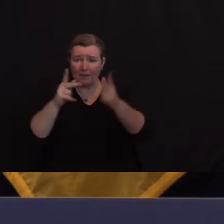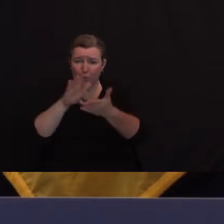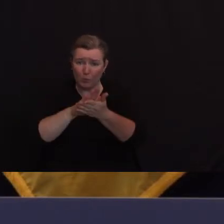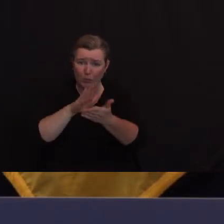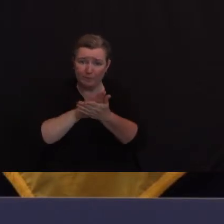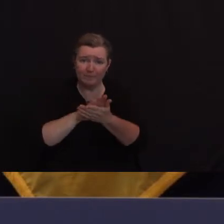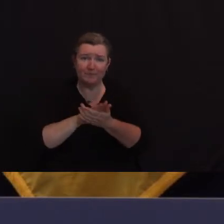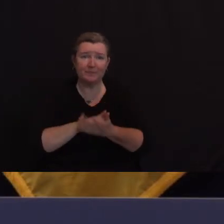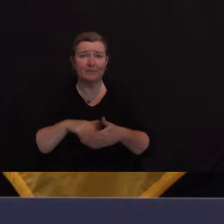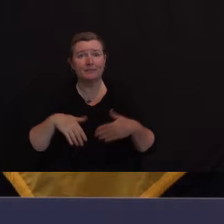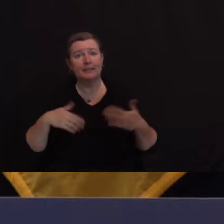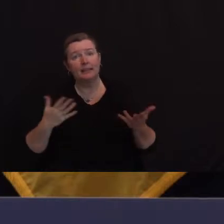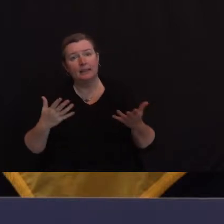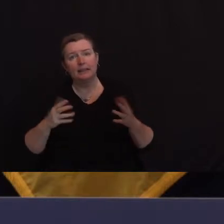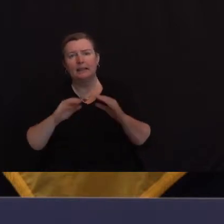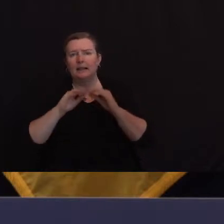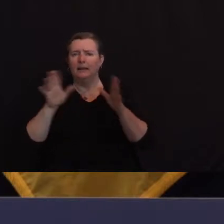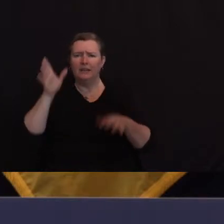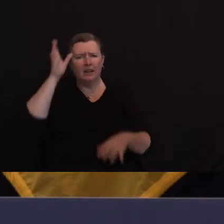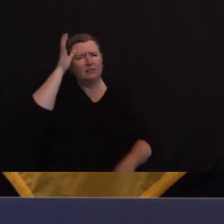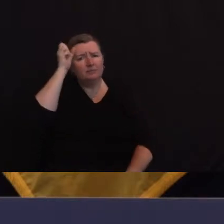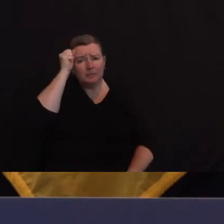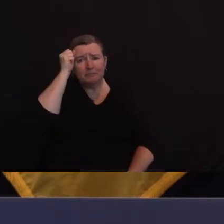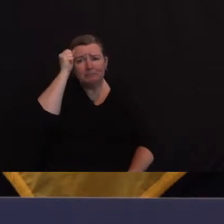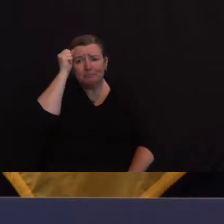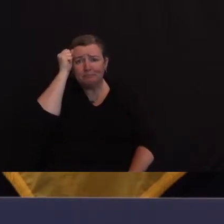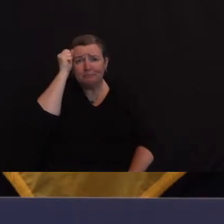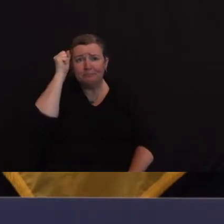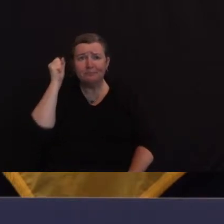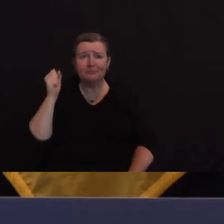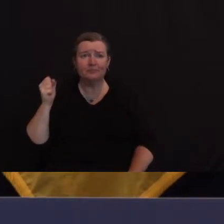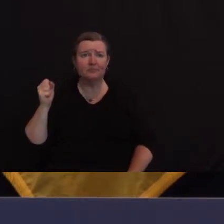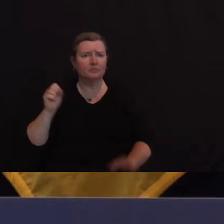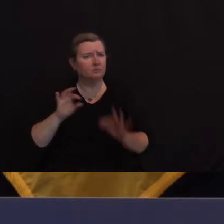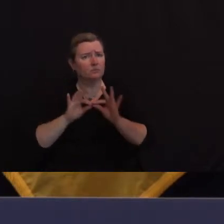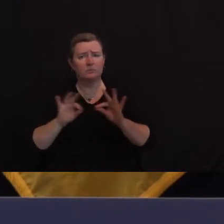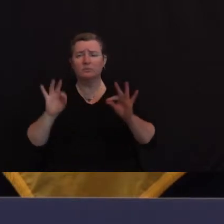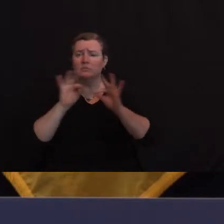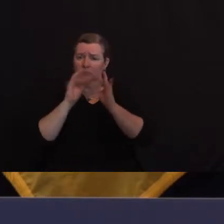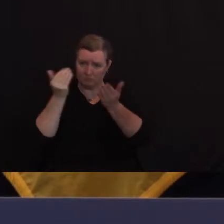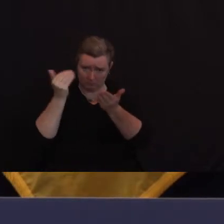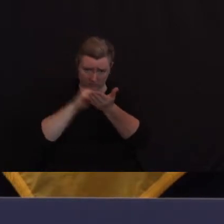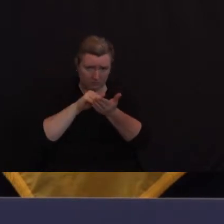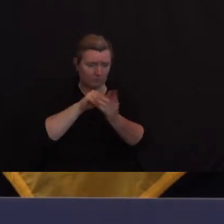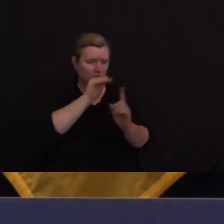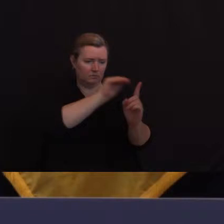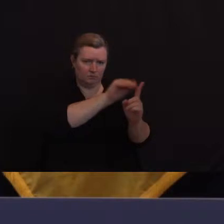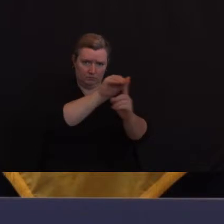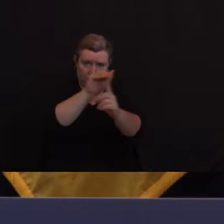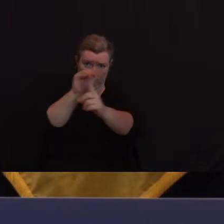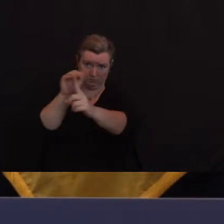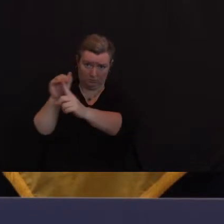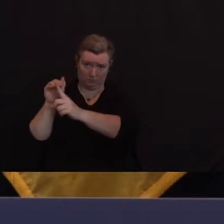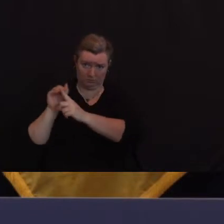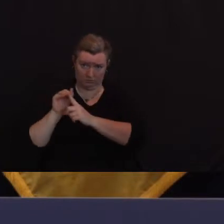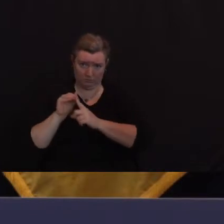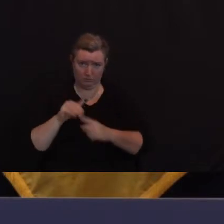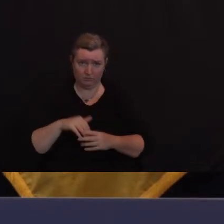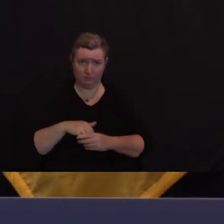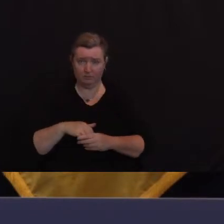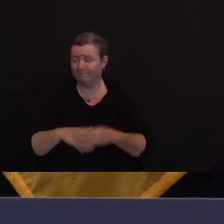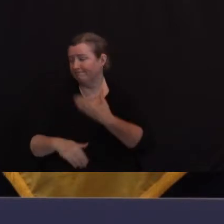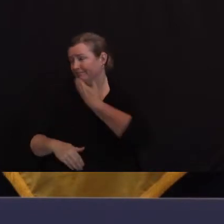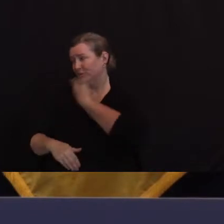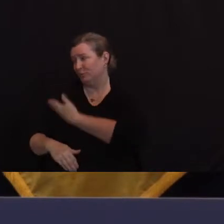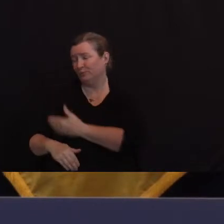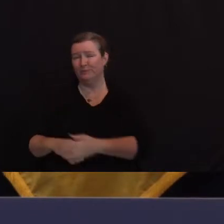common sense, but important to sort of reiterate as we are about to turn the page on a new, God willing, great school year. Thank you.